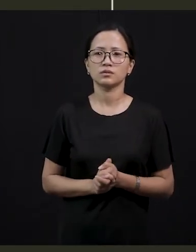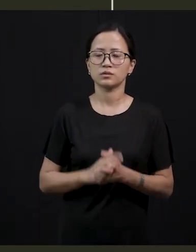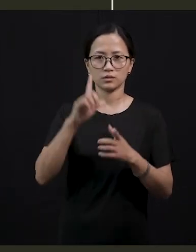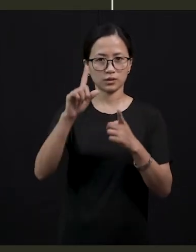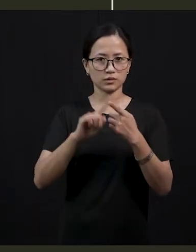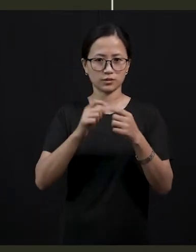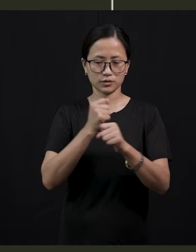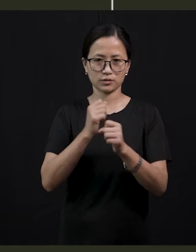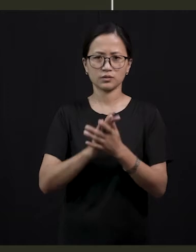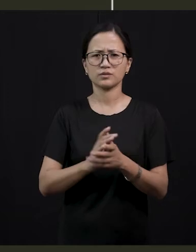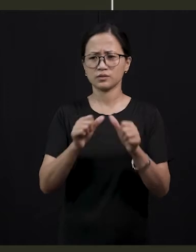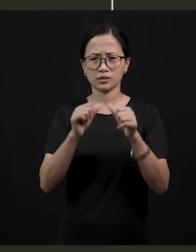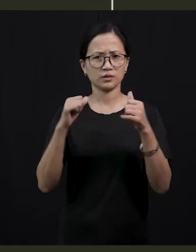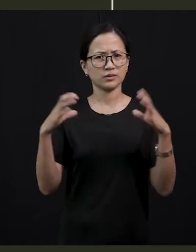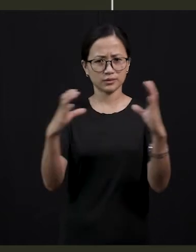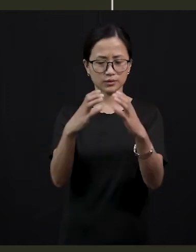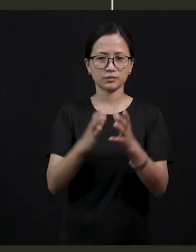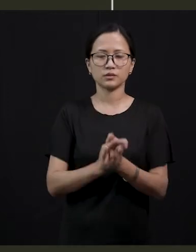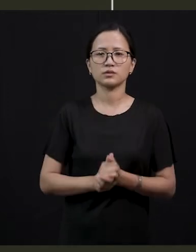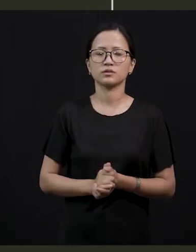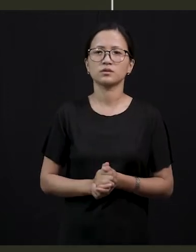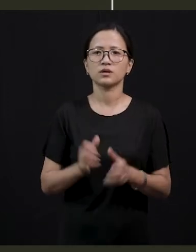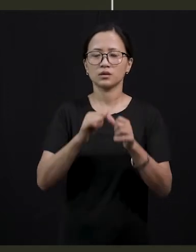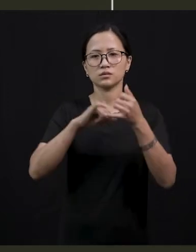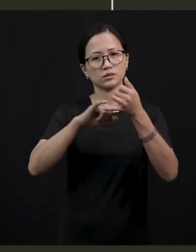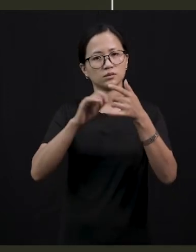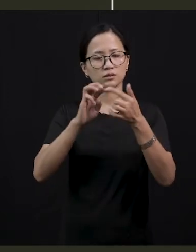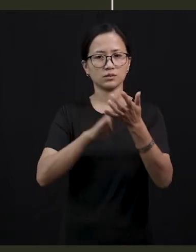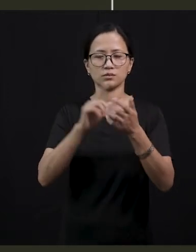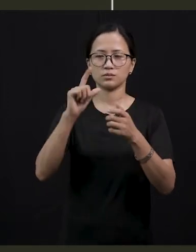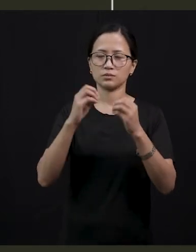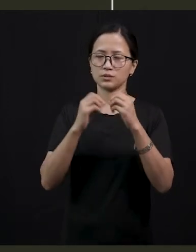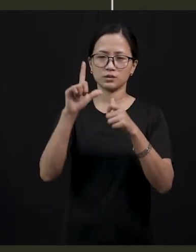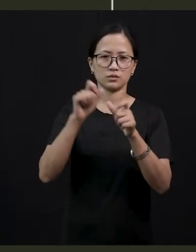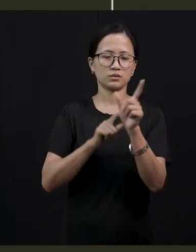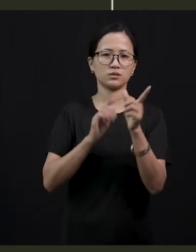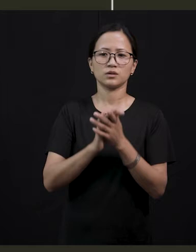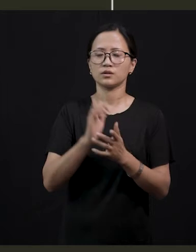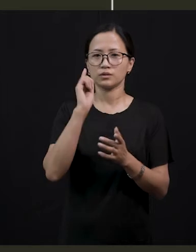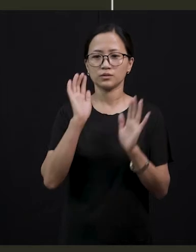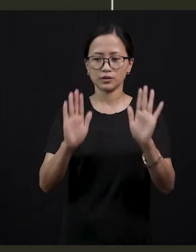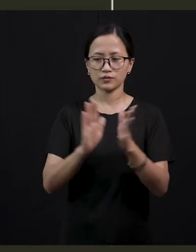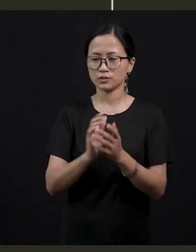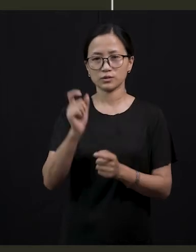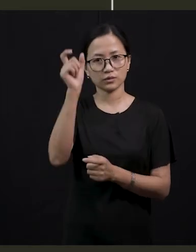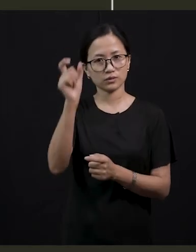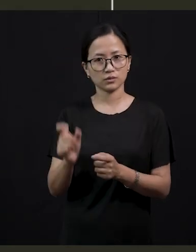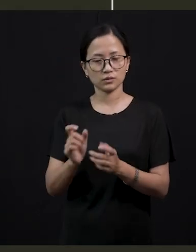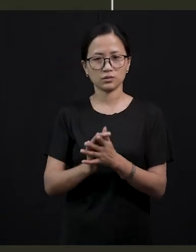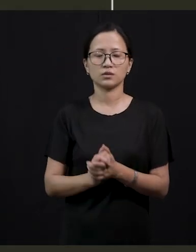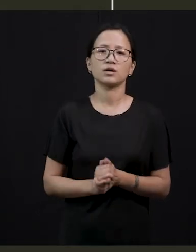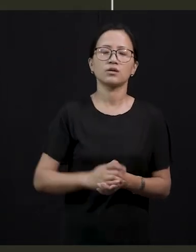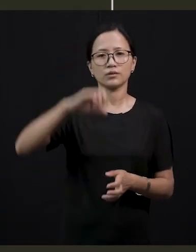the Legislative Assembly. So in your state, you have to be the citizen of India. If you're not a